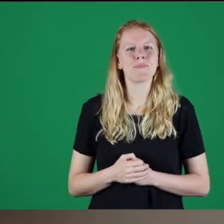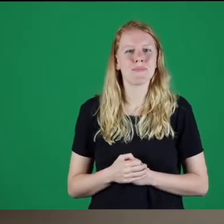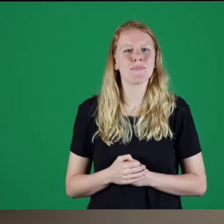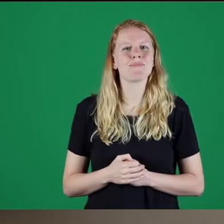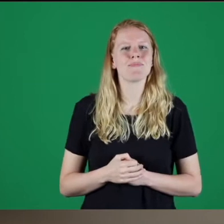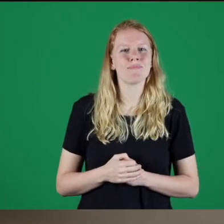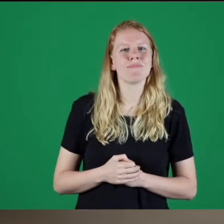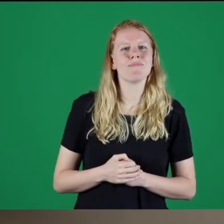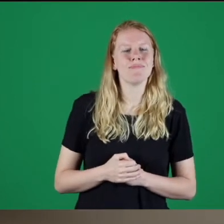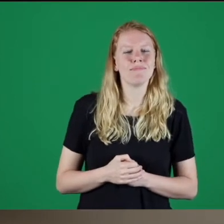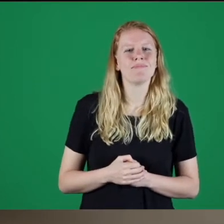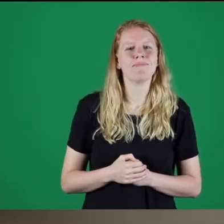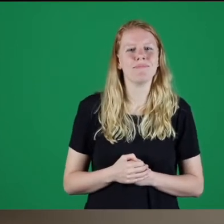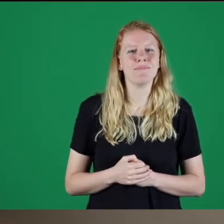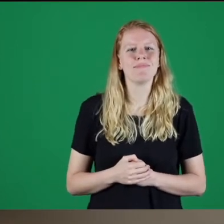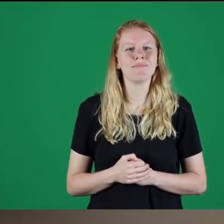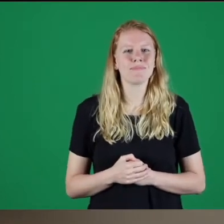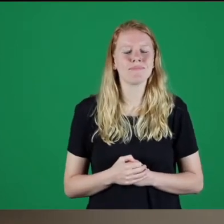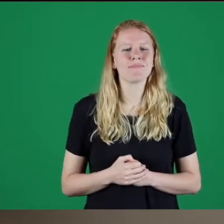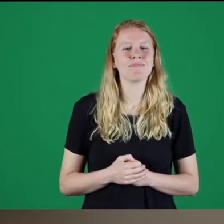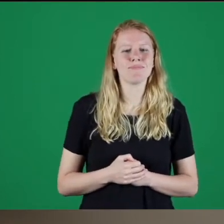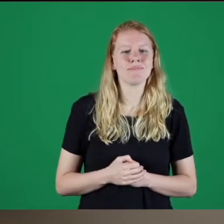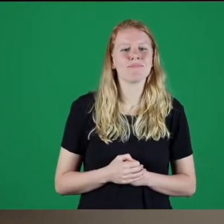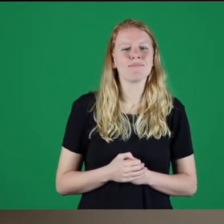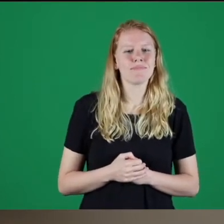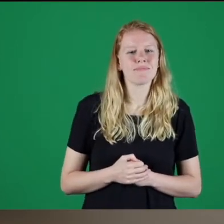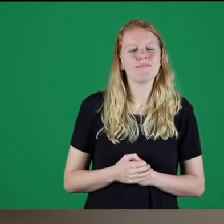badi unla ye yo kala